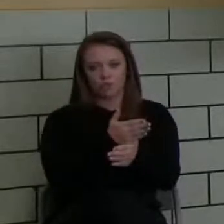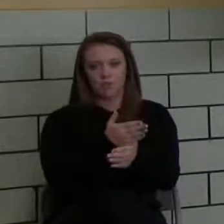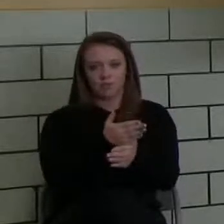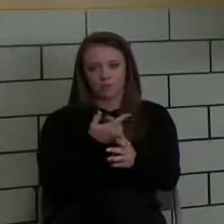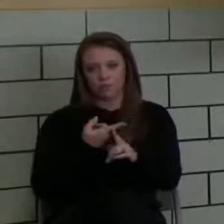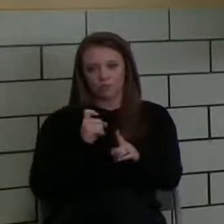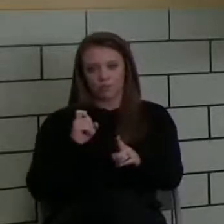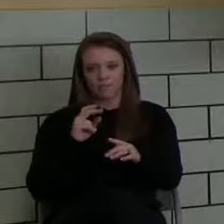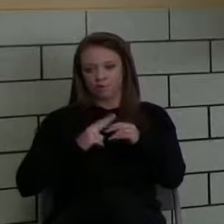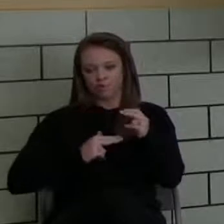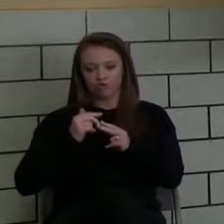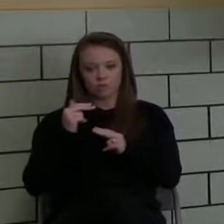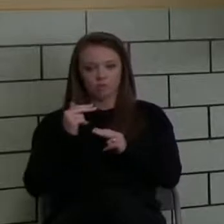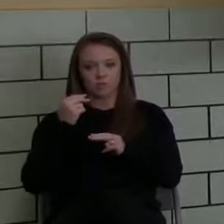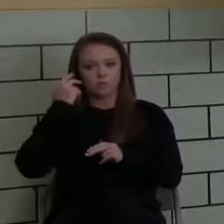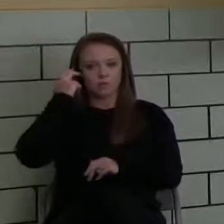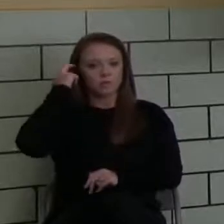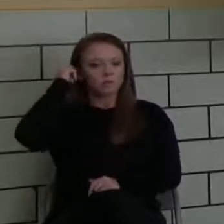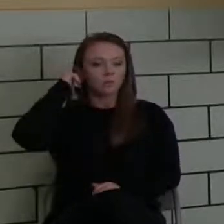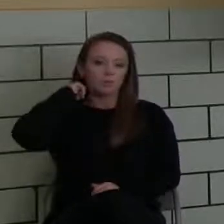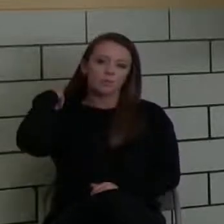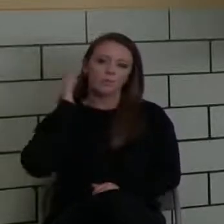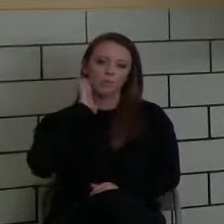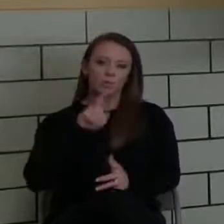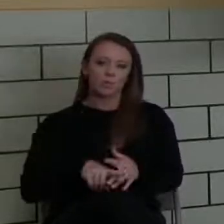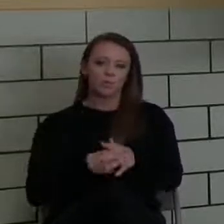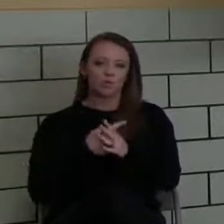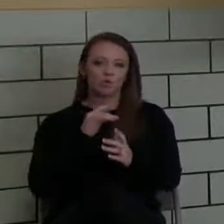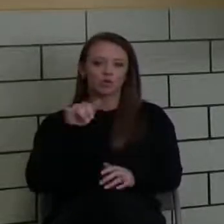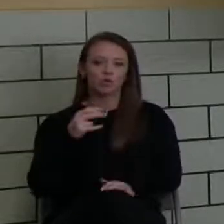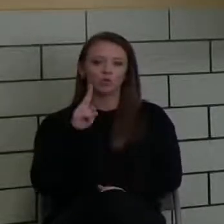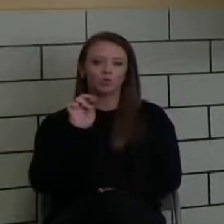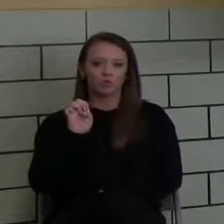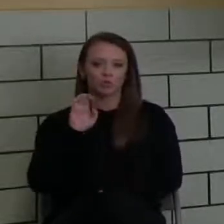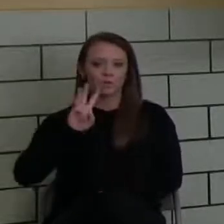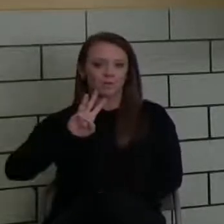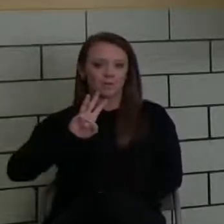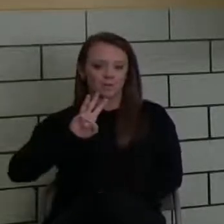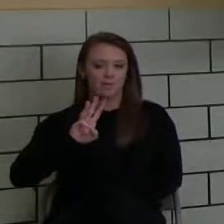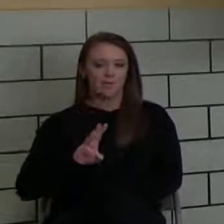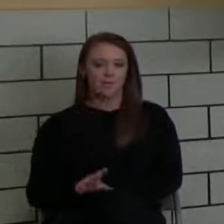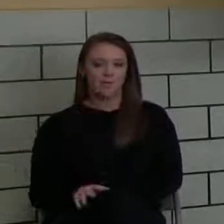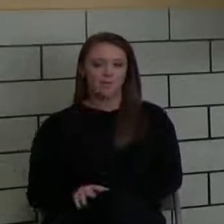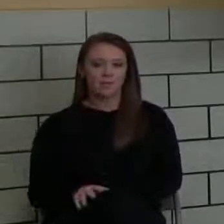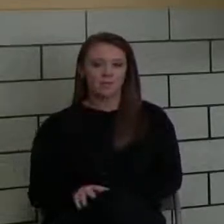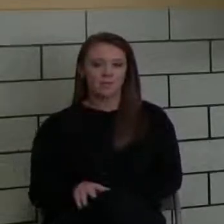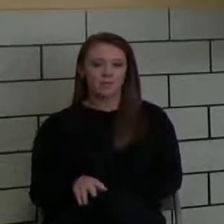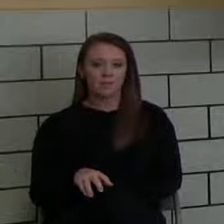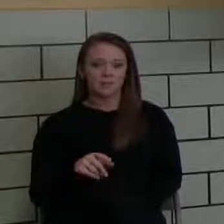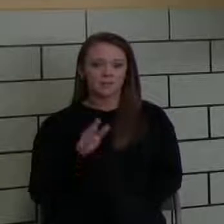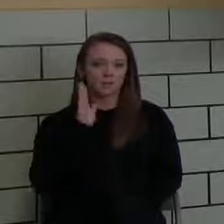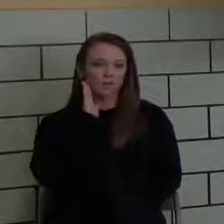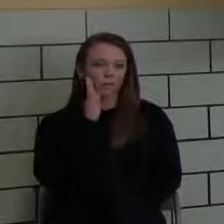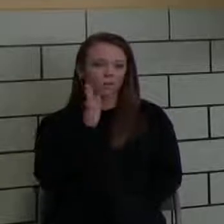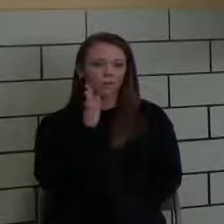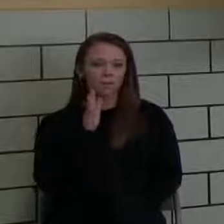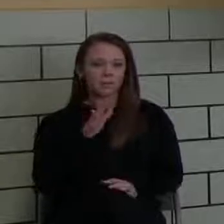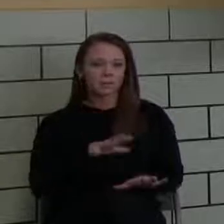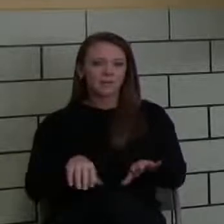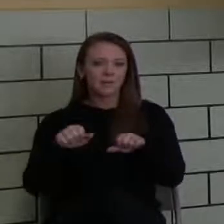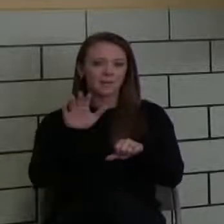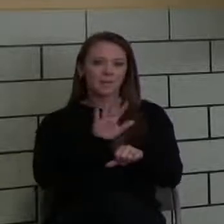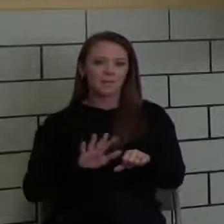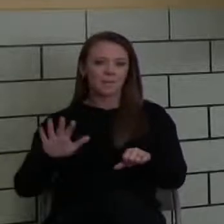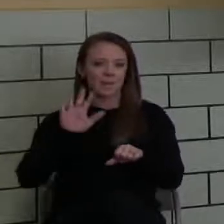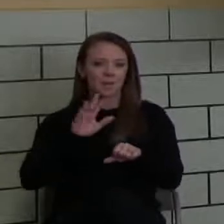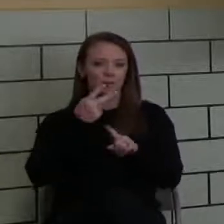idea, each of those moves on Main Street, we anticipate taking about 2 months. So 2 months to